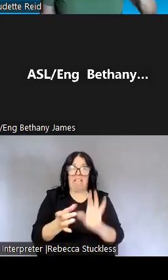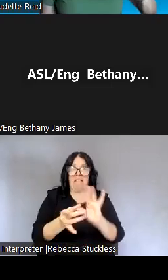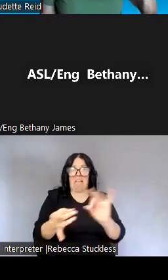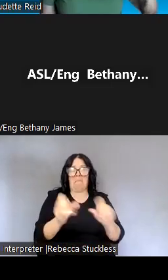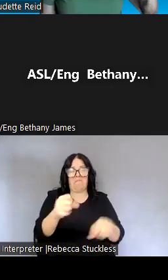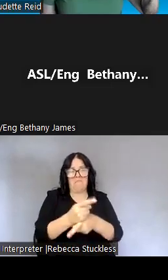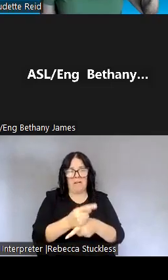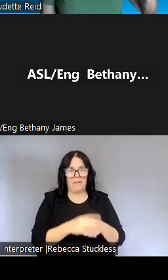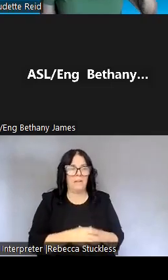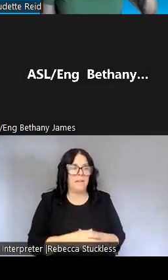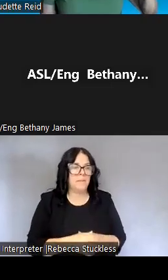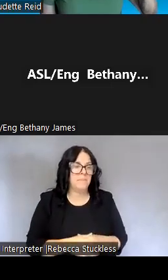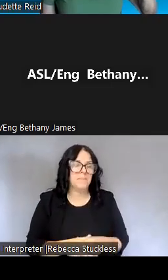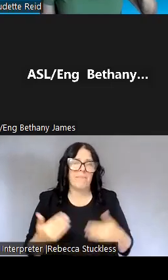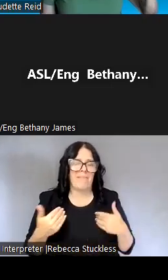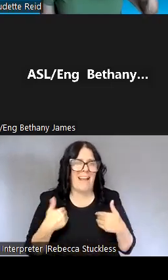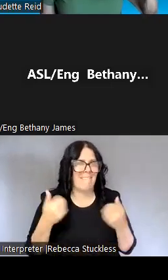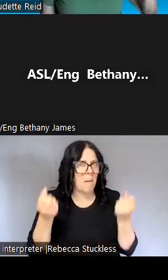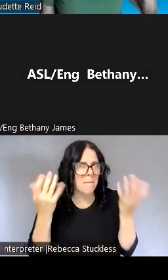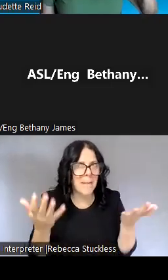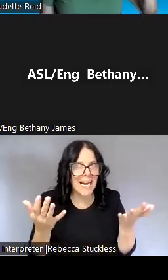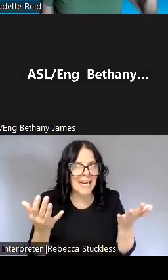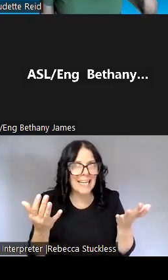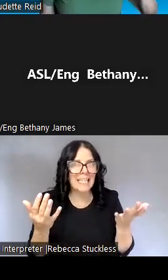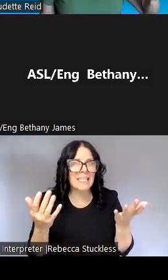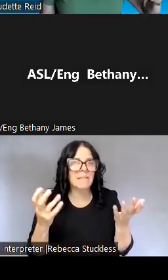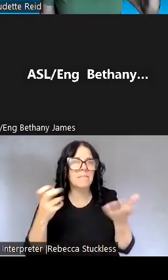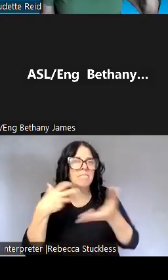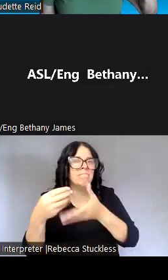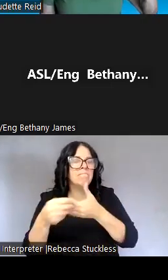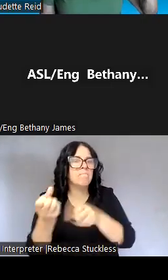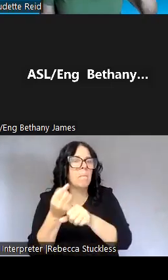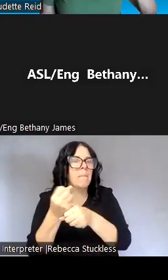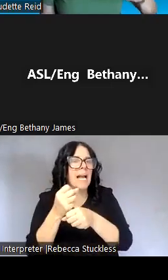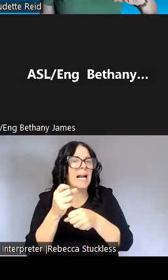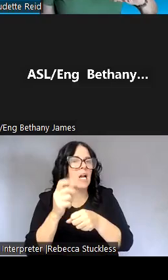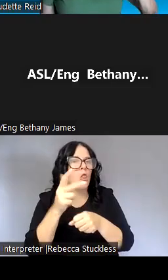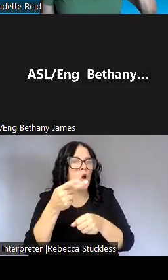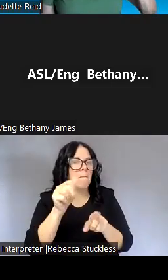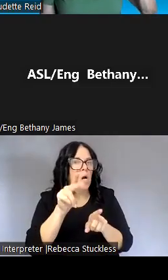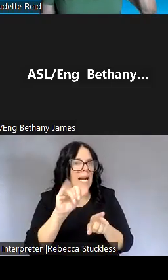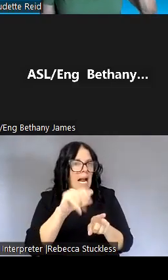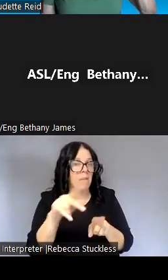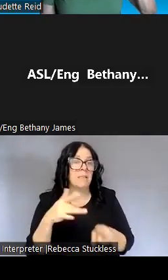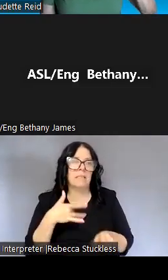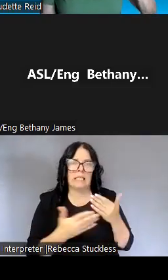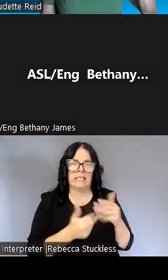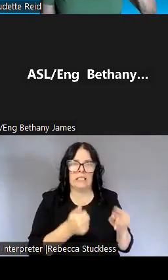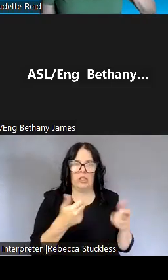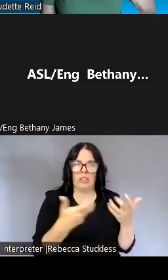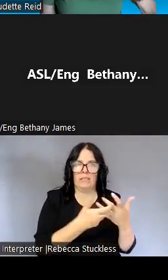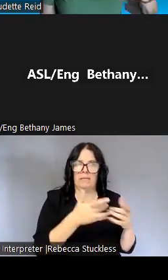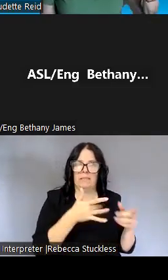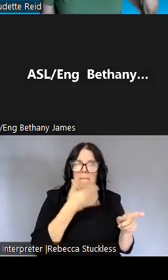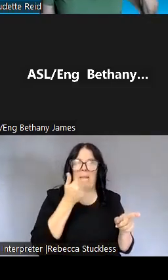more third-party apps, and they tend to be better apps for the Apple setup than for the Android.